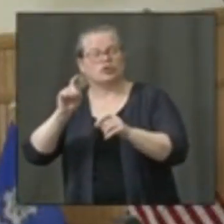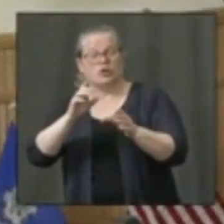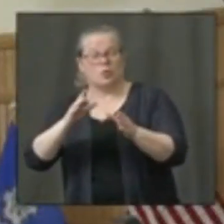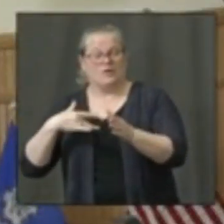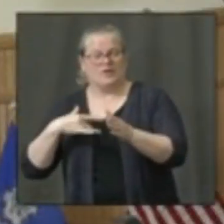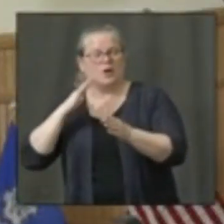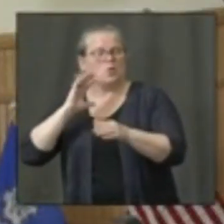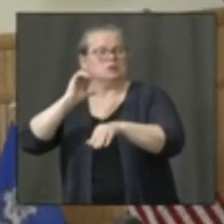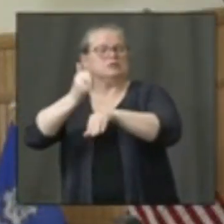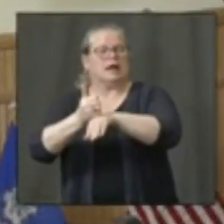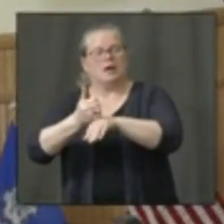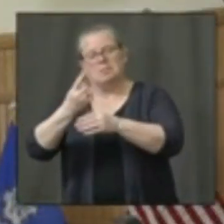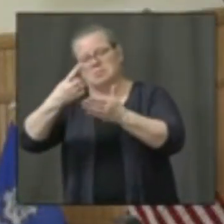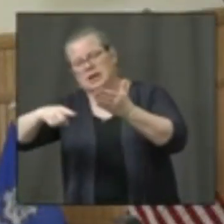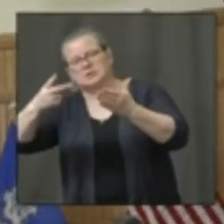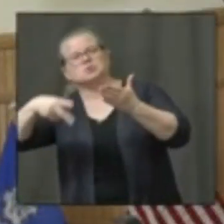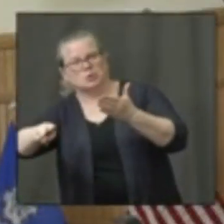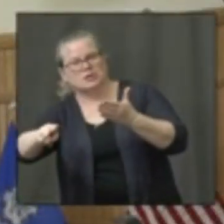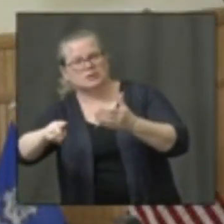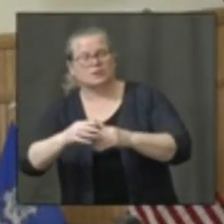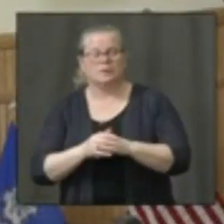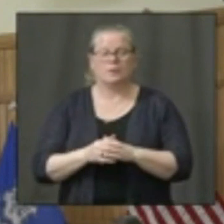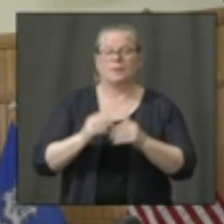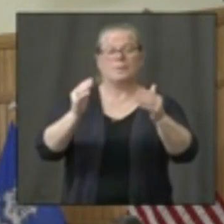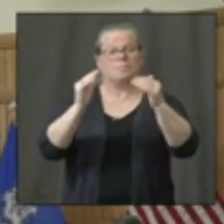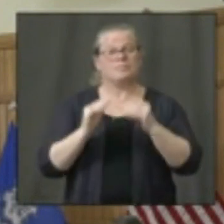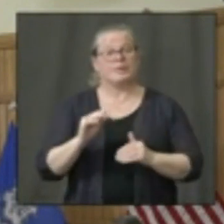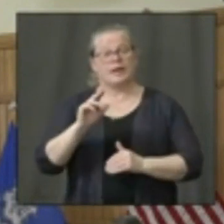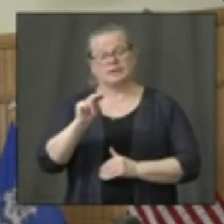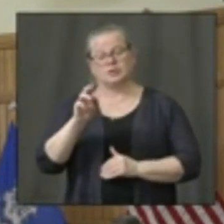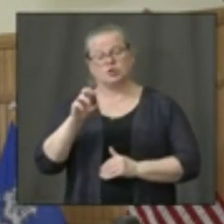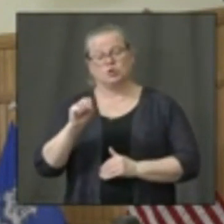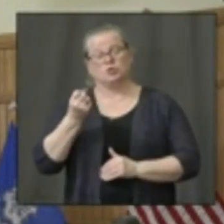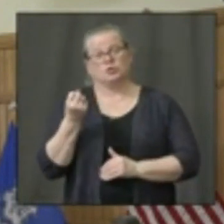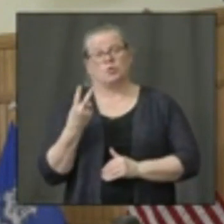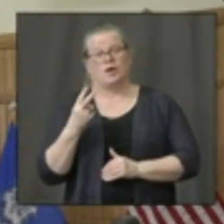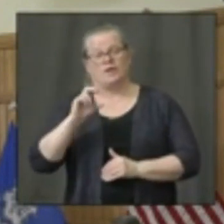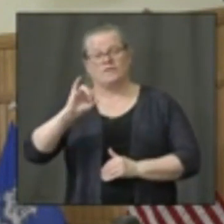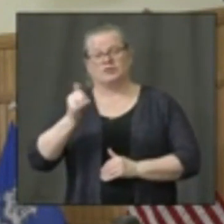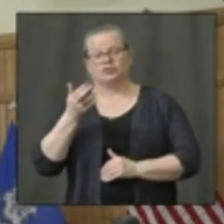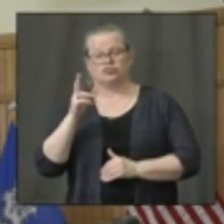We'll go next to News 12, John Craven.